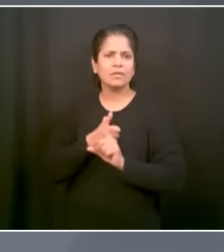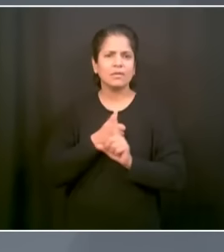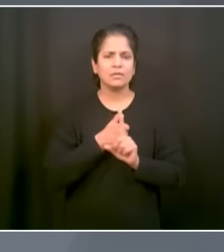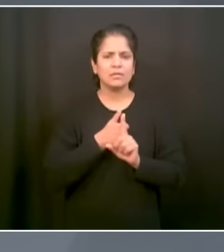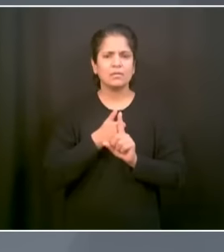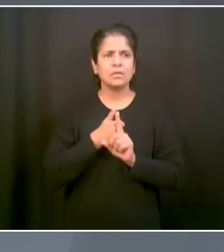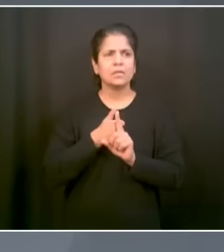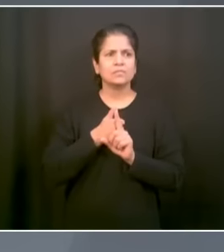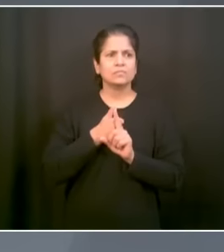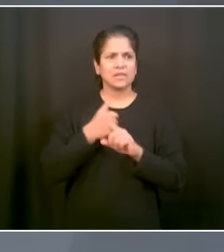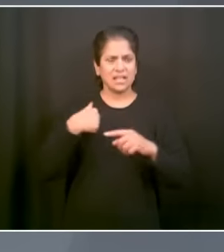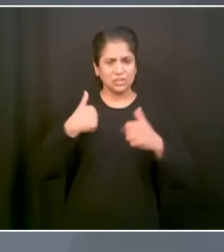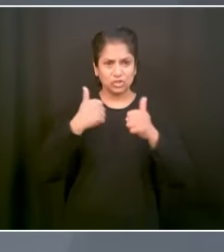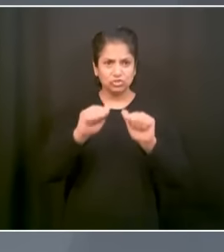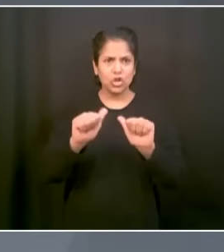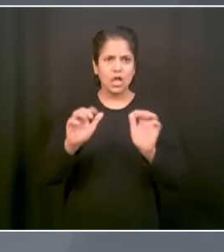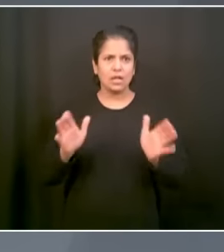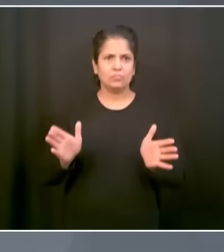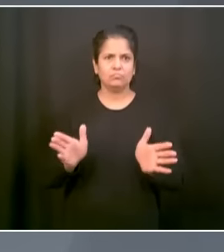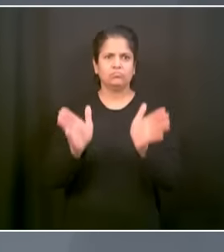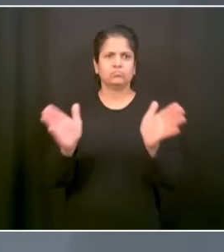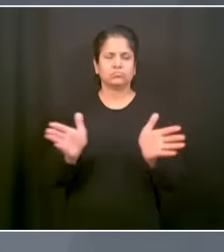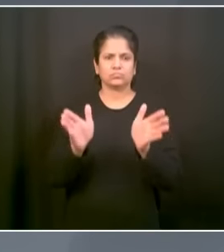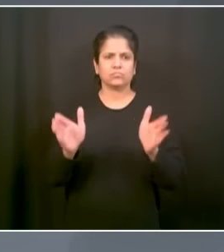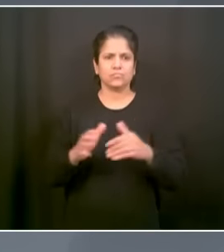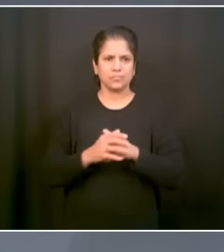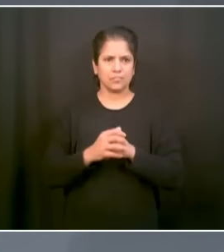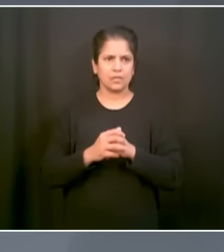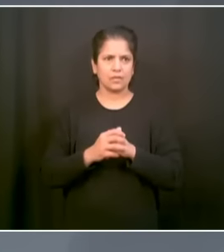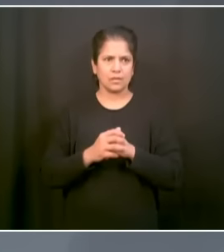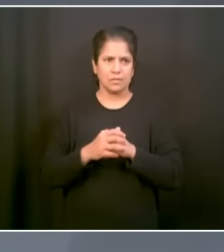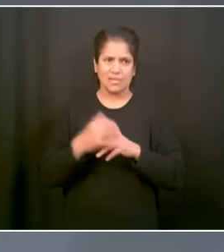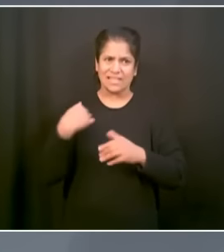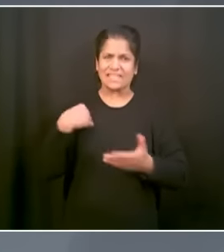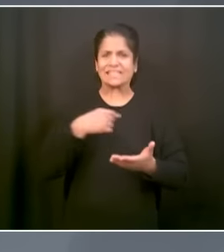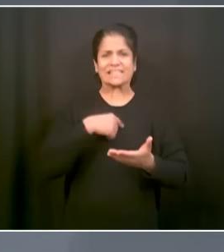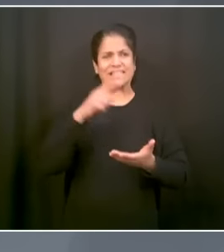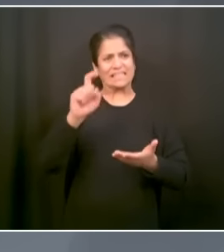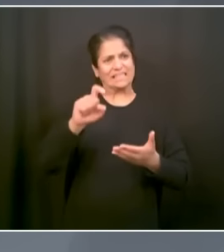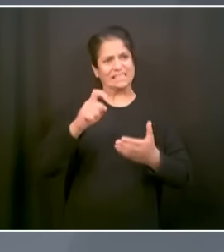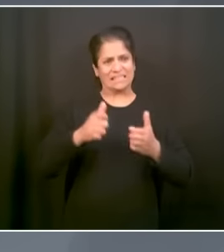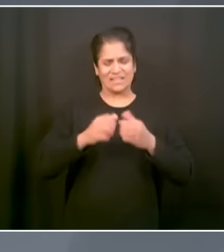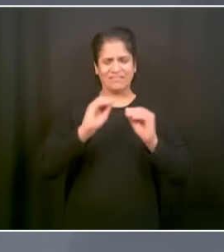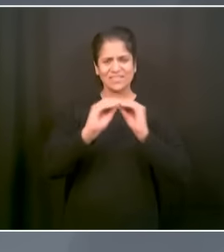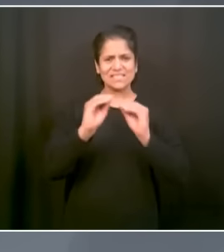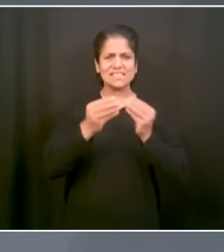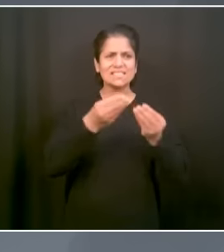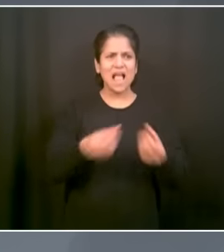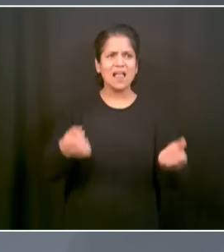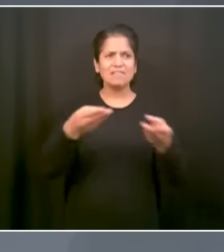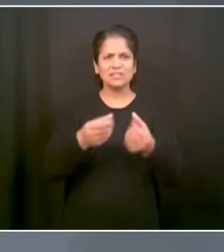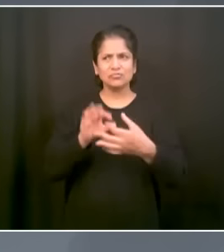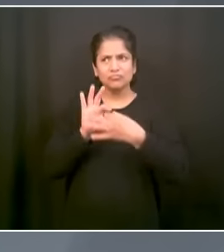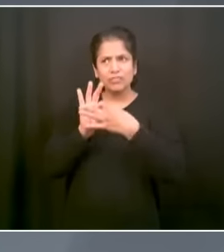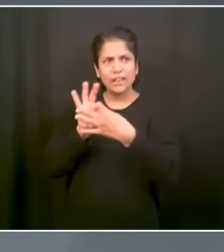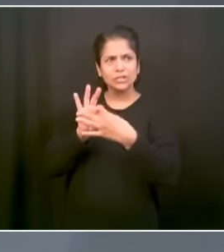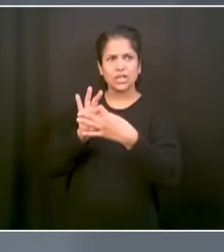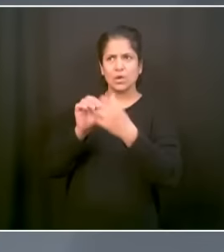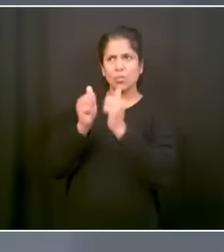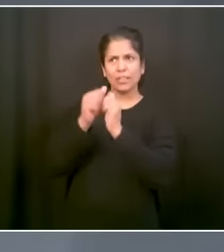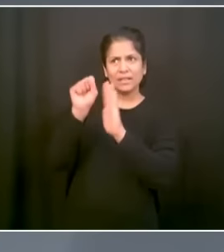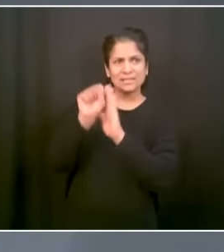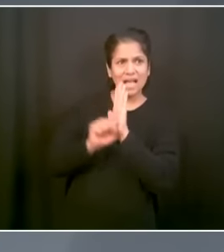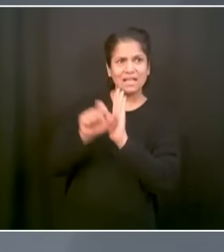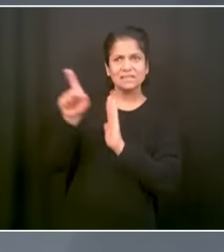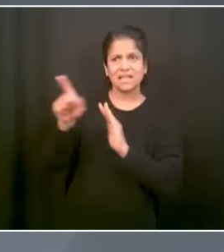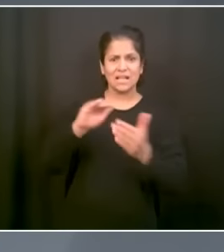it clear that the time has come to reset the relationship between the city, its wealthiest residents, its most profitable corporations, and with Albany.